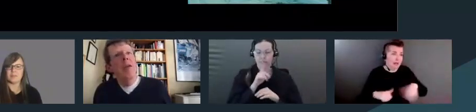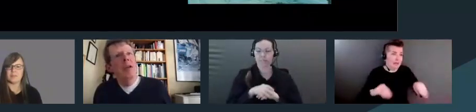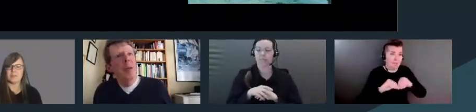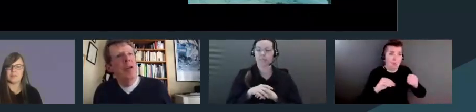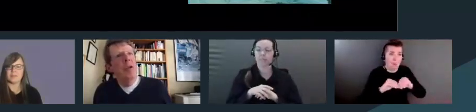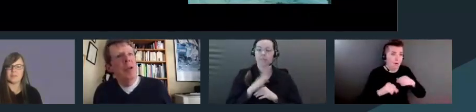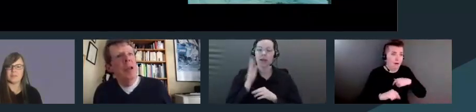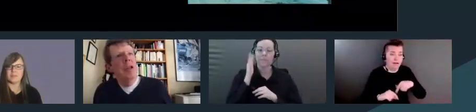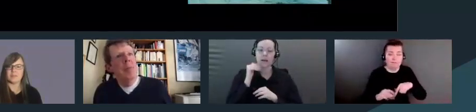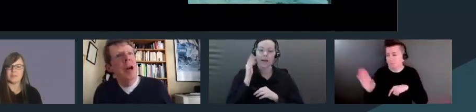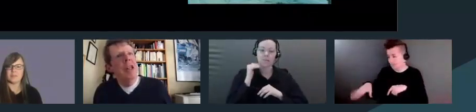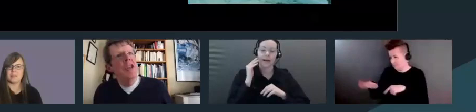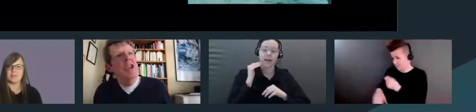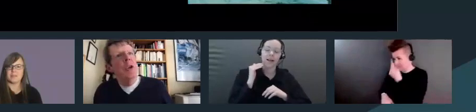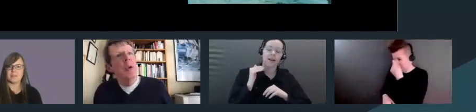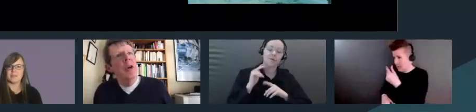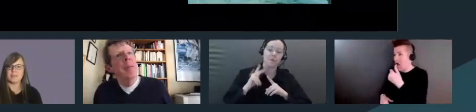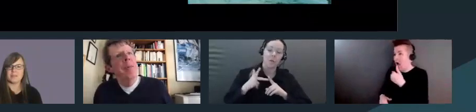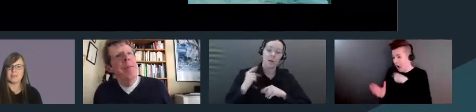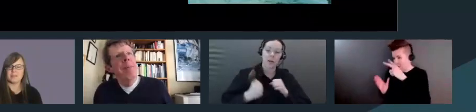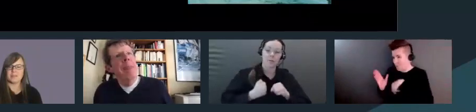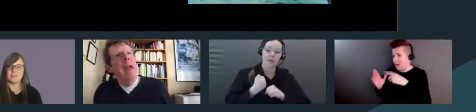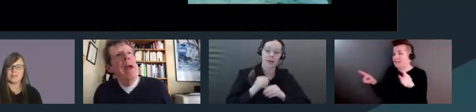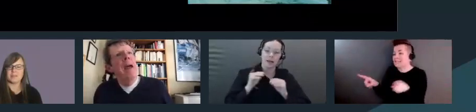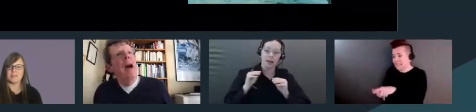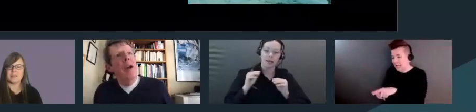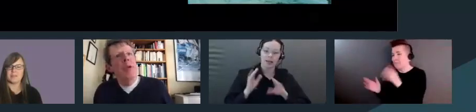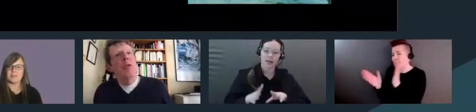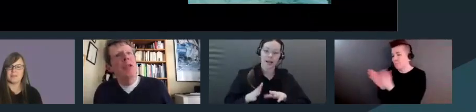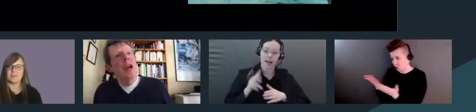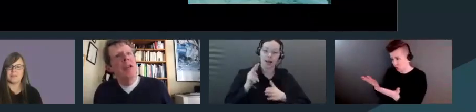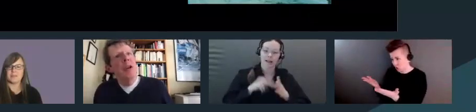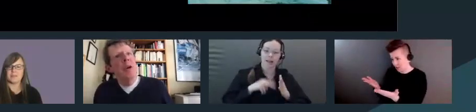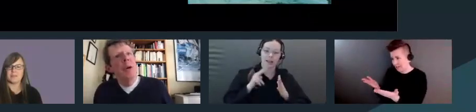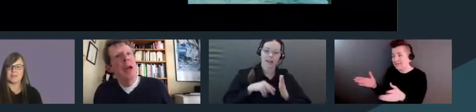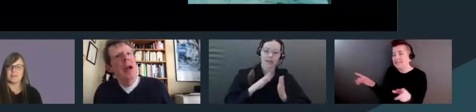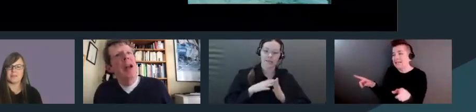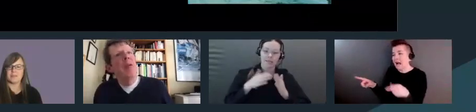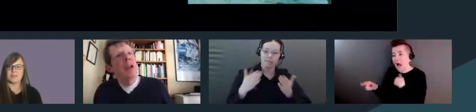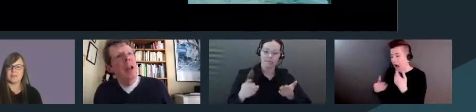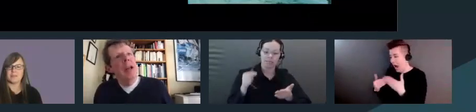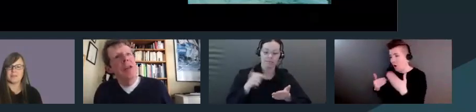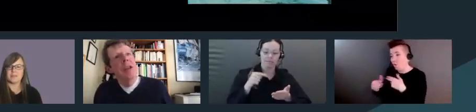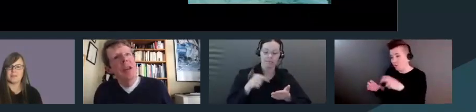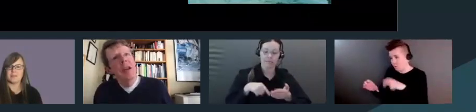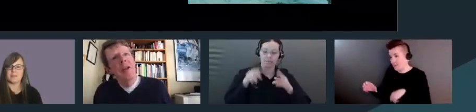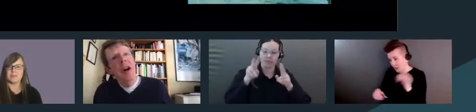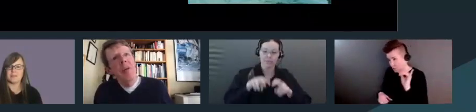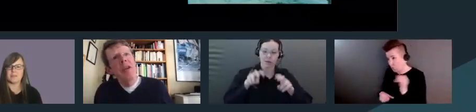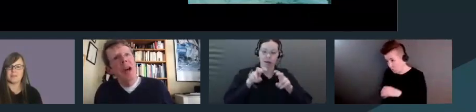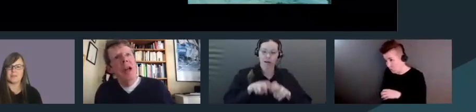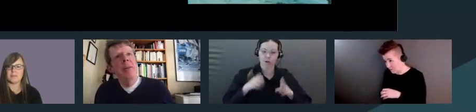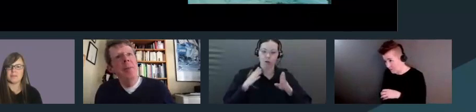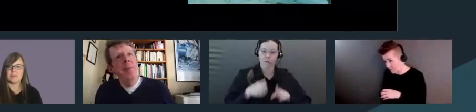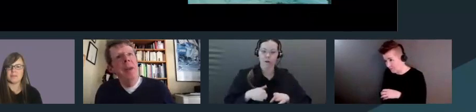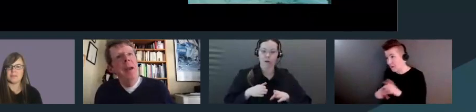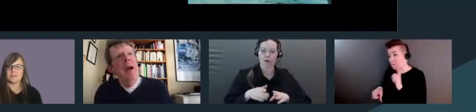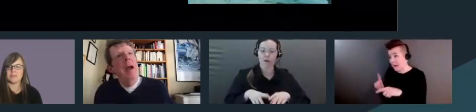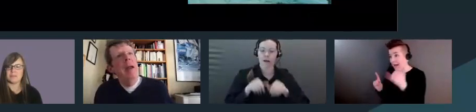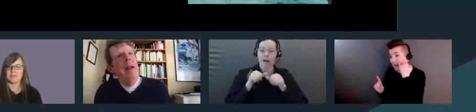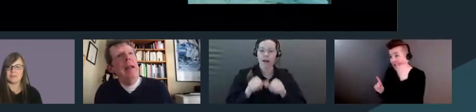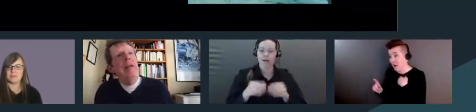book when I was about your stage in my teaching career, and I almost resigned too. And I realized if I